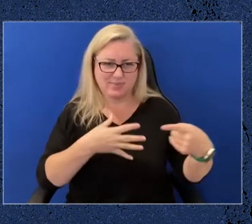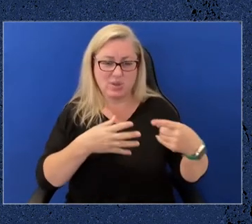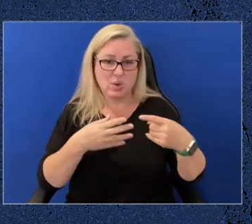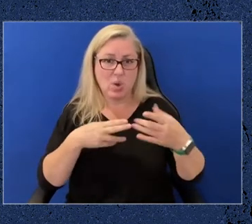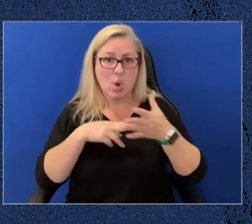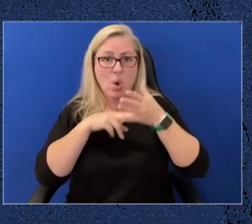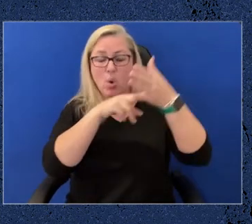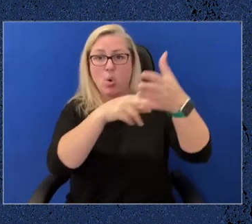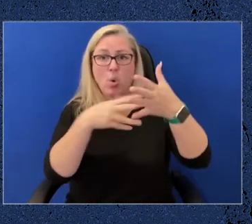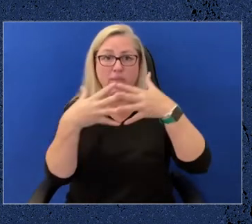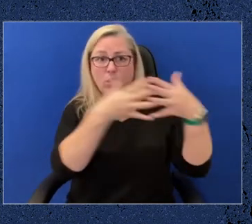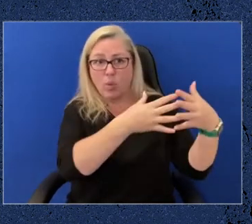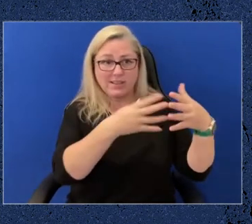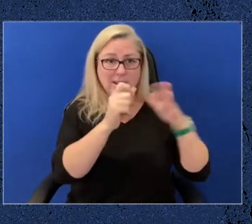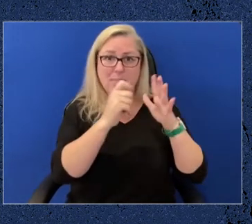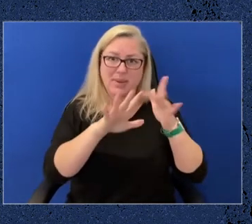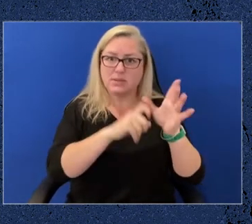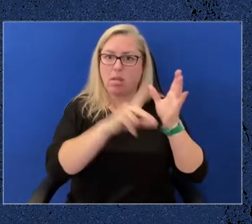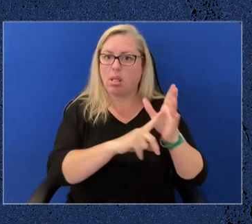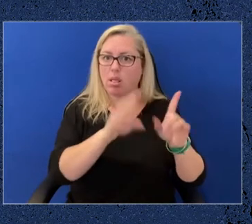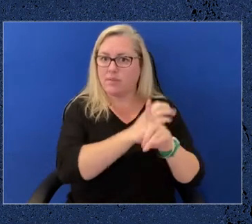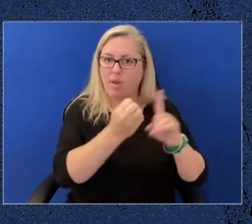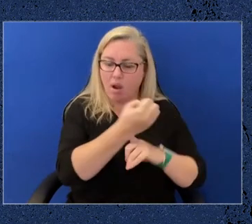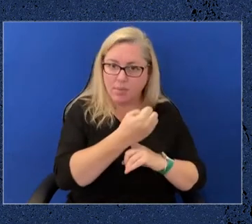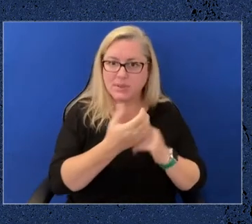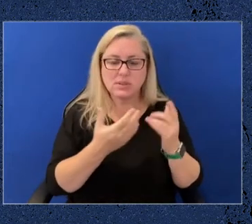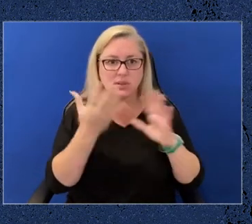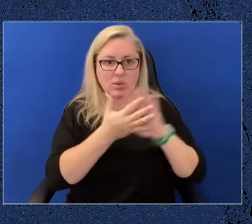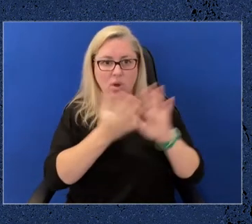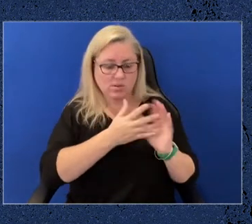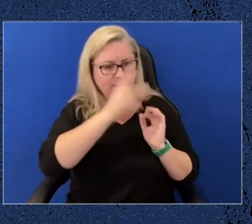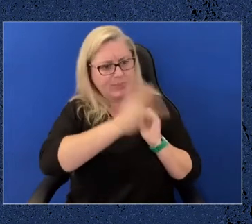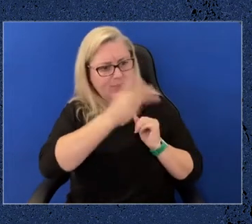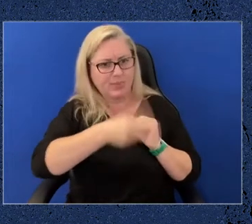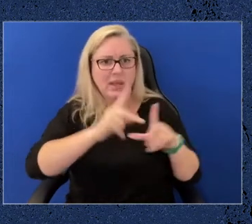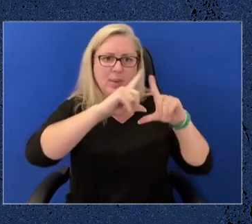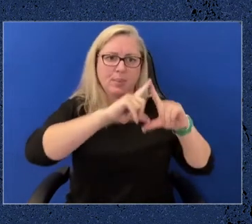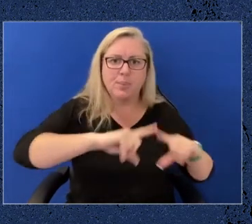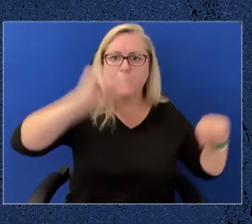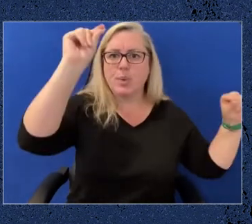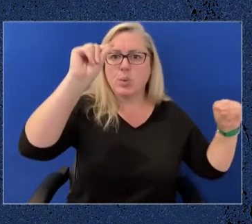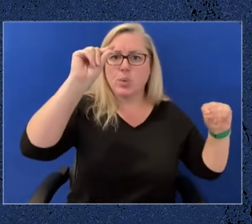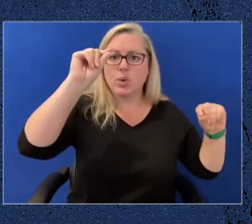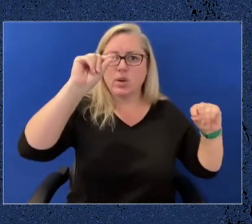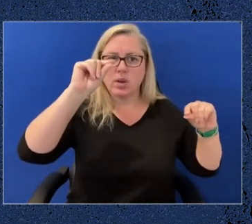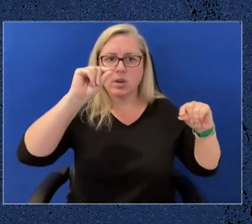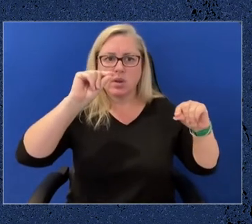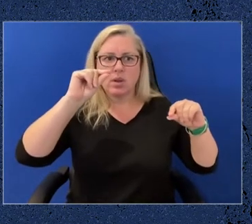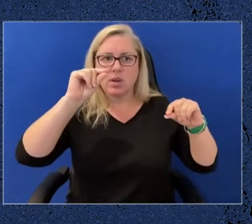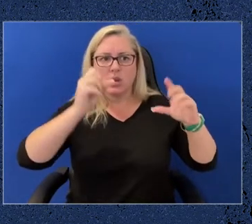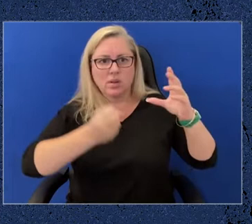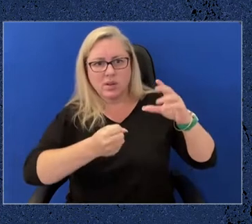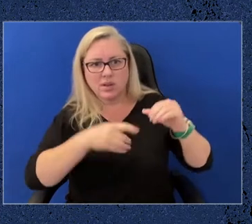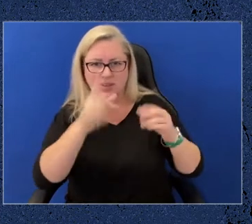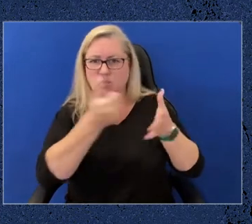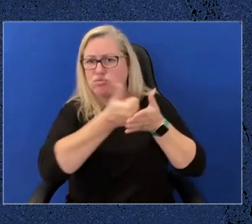predictable environment. So there's some minor variations of the Gulf Stream, all this sort of stuff, but they have a moon, the harvest moon that you can harvest your crop on. It's